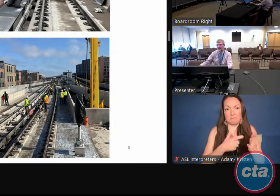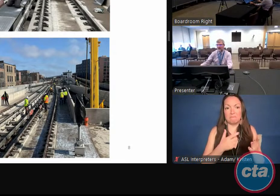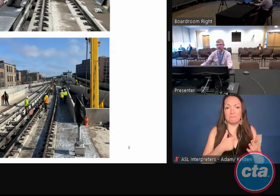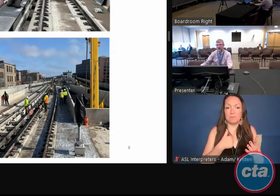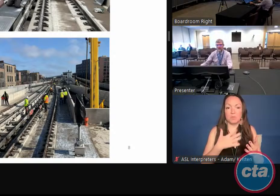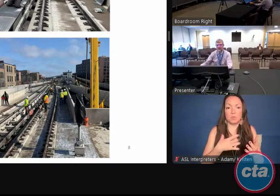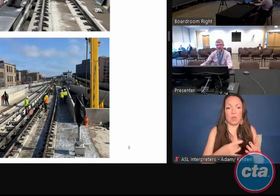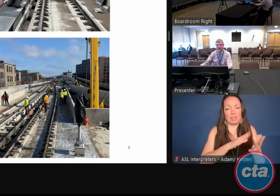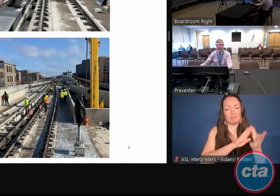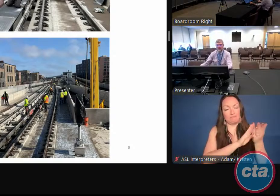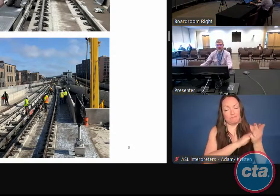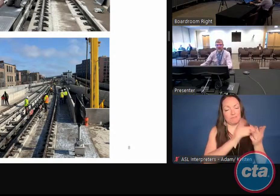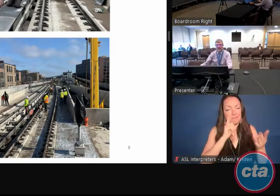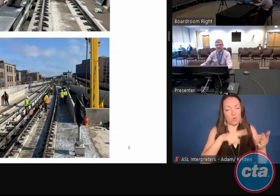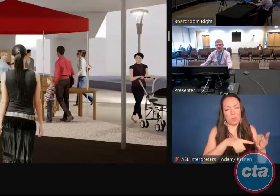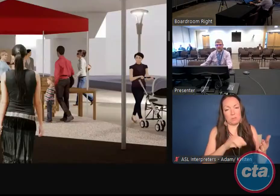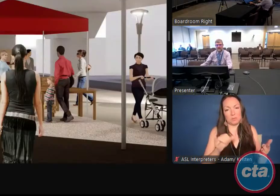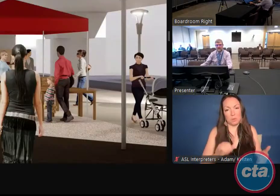that shout out as well.